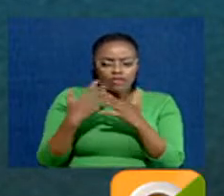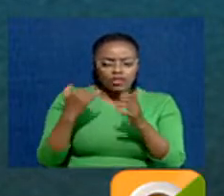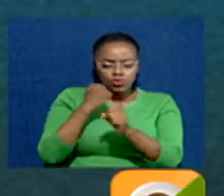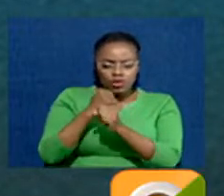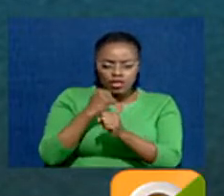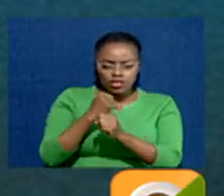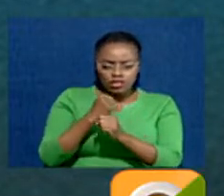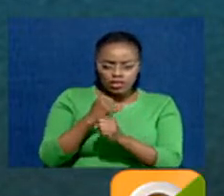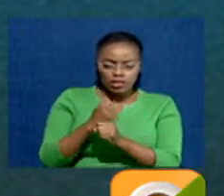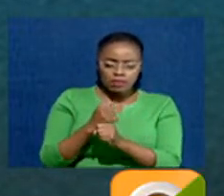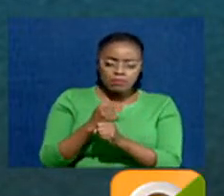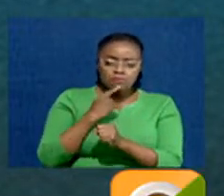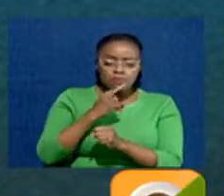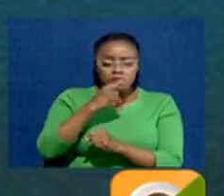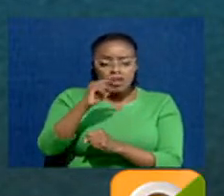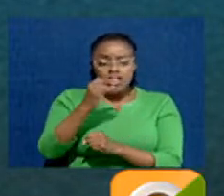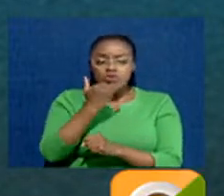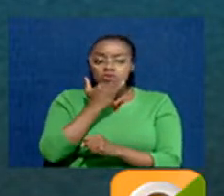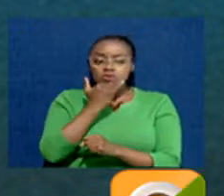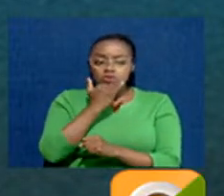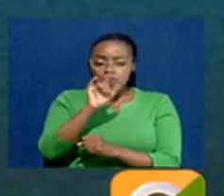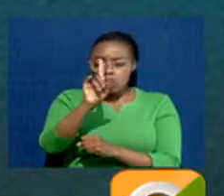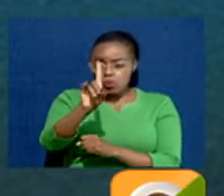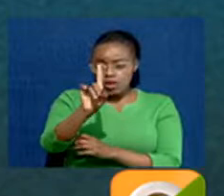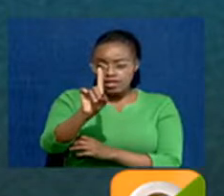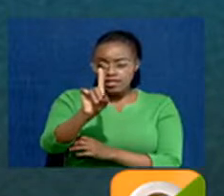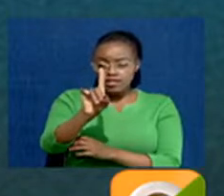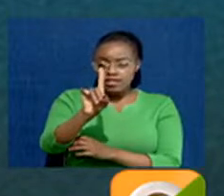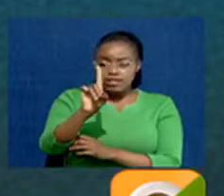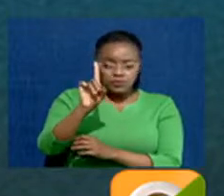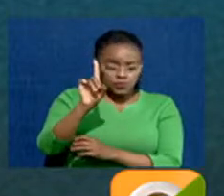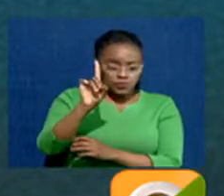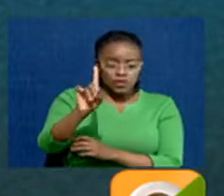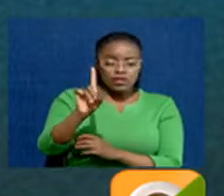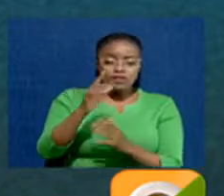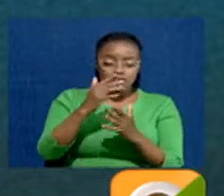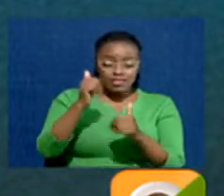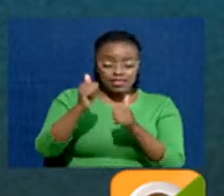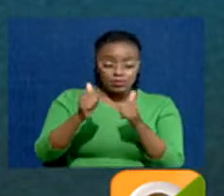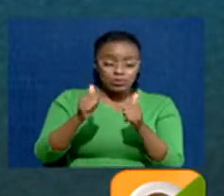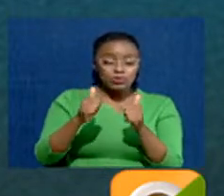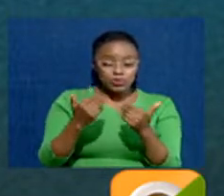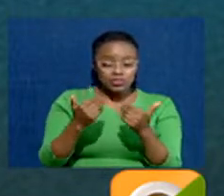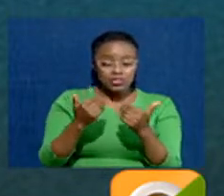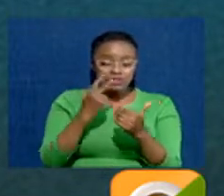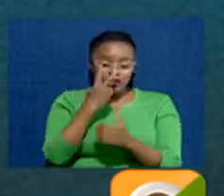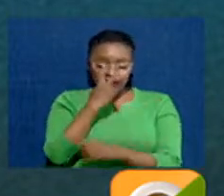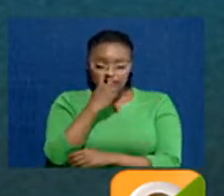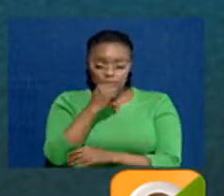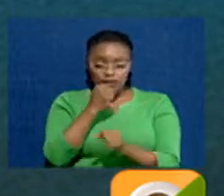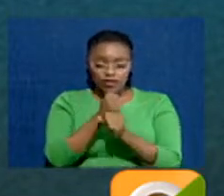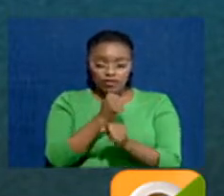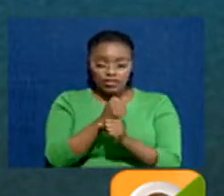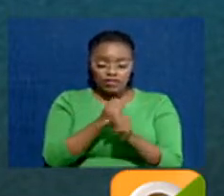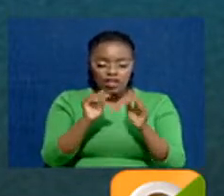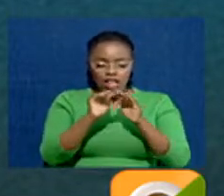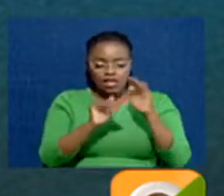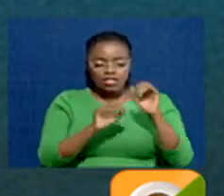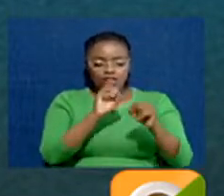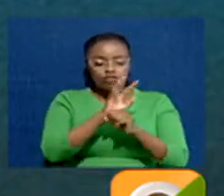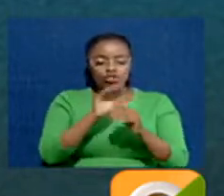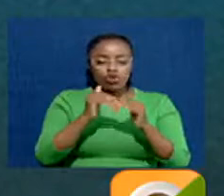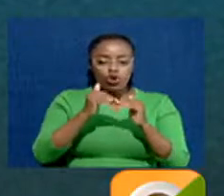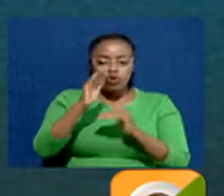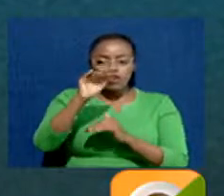I'm not saying may have been right or wrong, one of the stipulations, as we said in the law, is that not less than 14 or more than